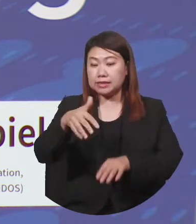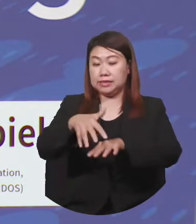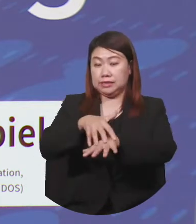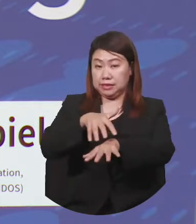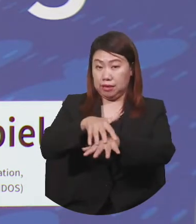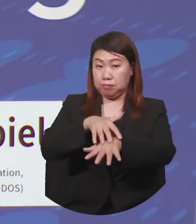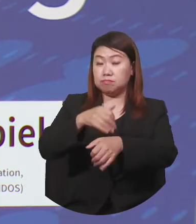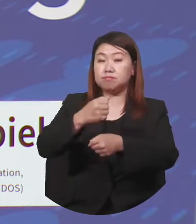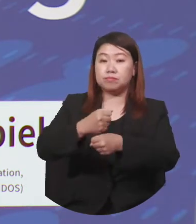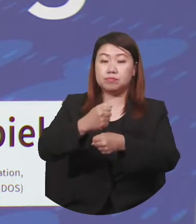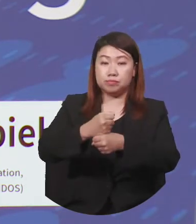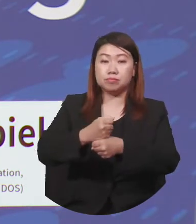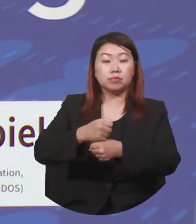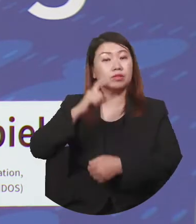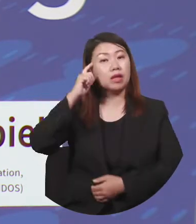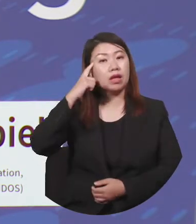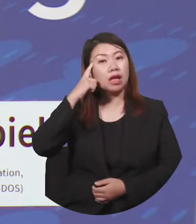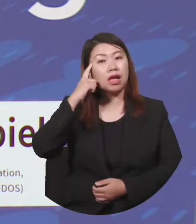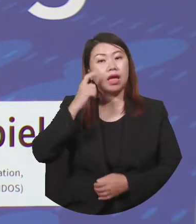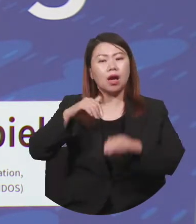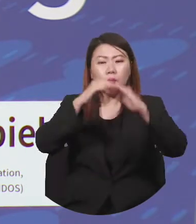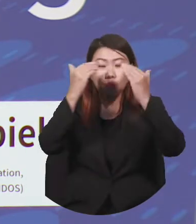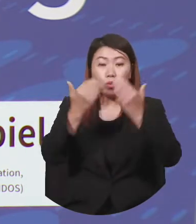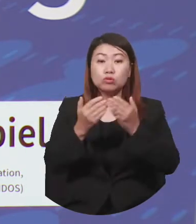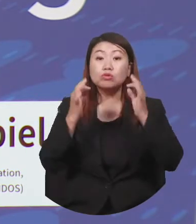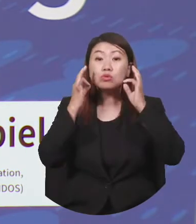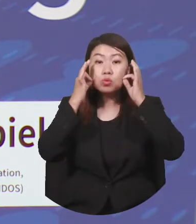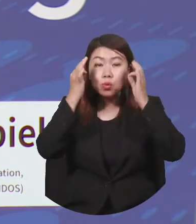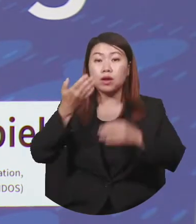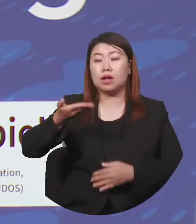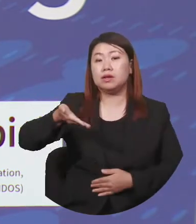but we also know that when